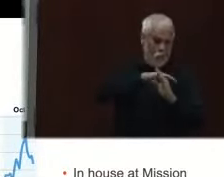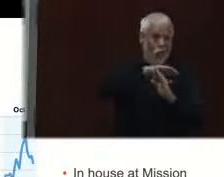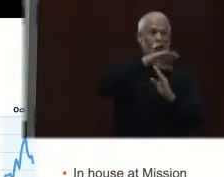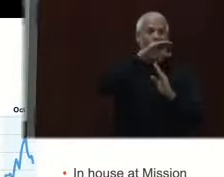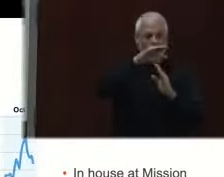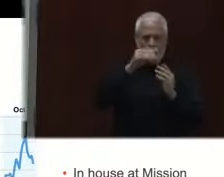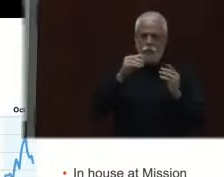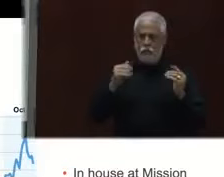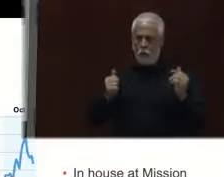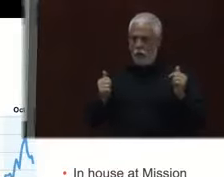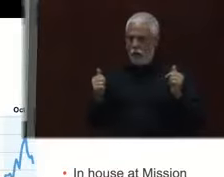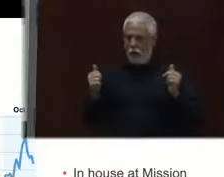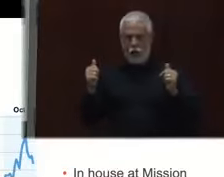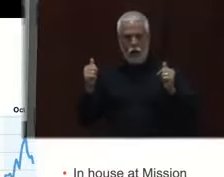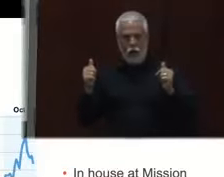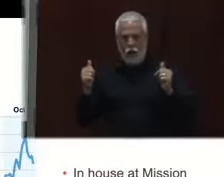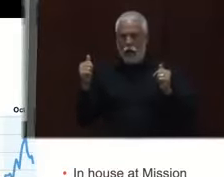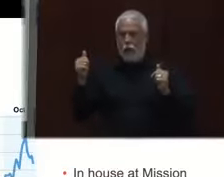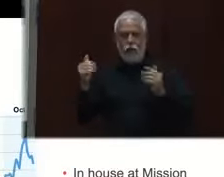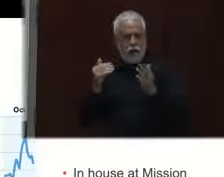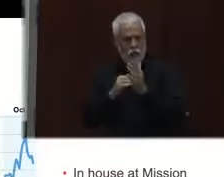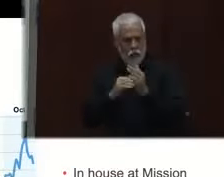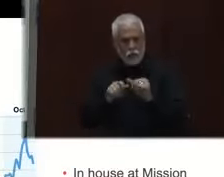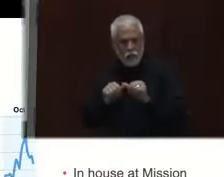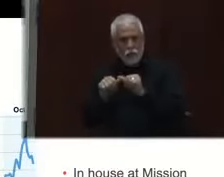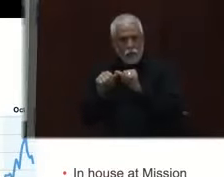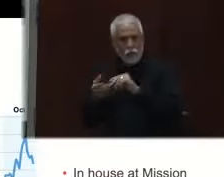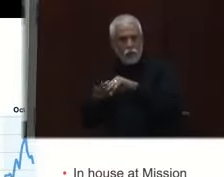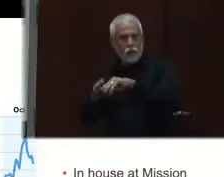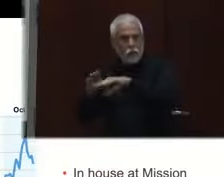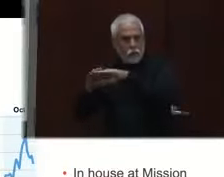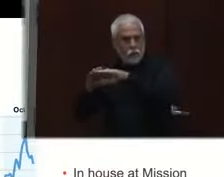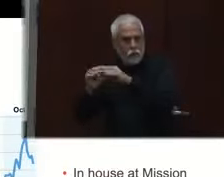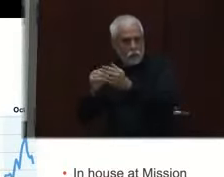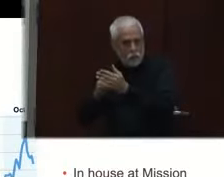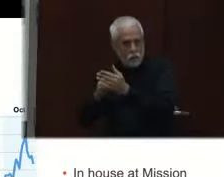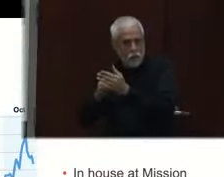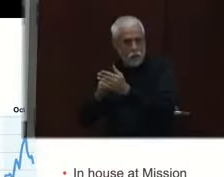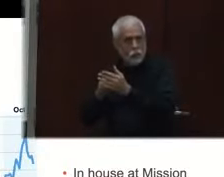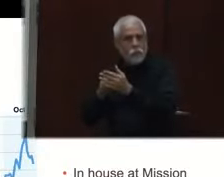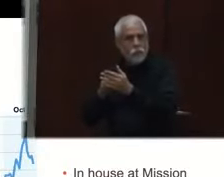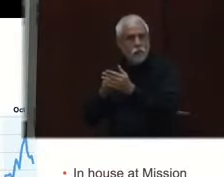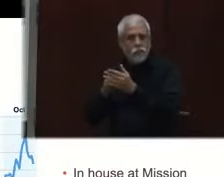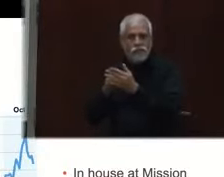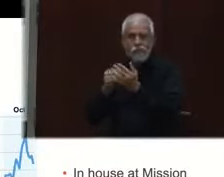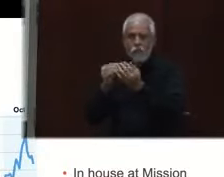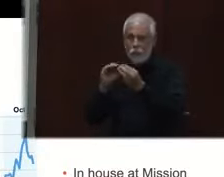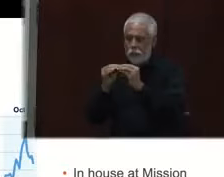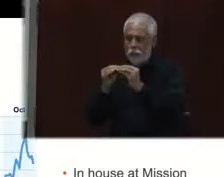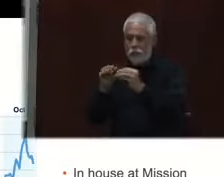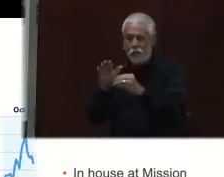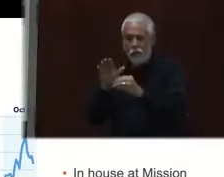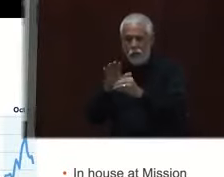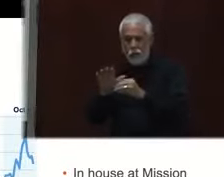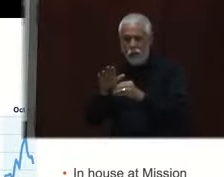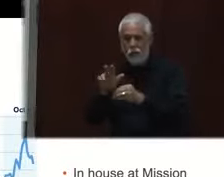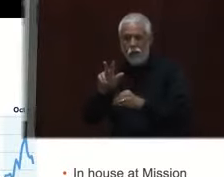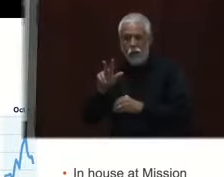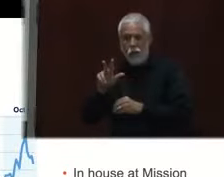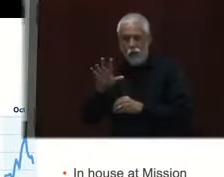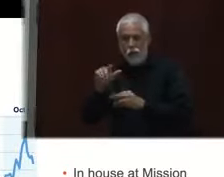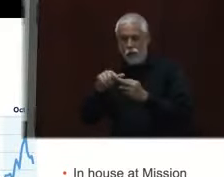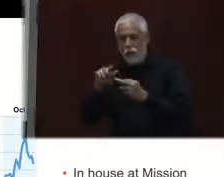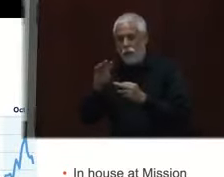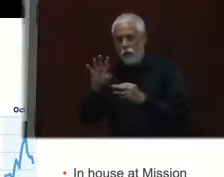and now have gone up again very steadily to the current values of about 35